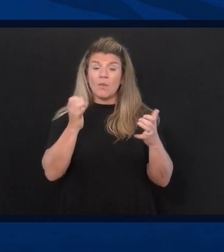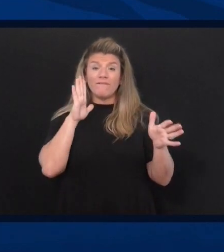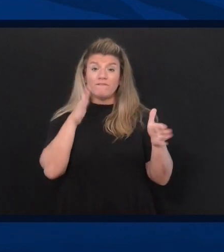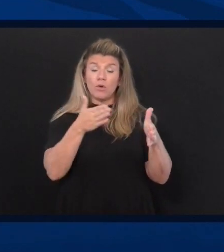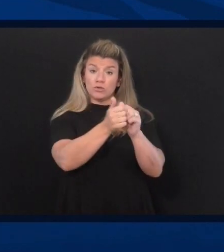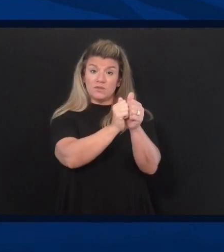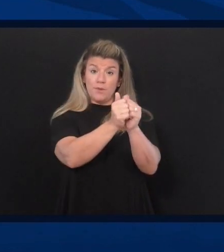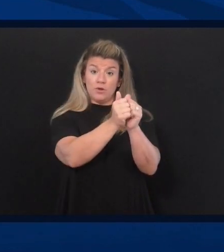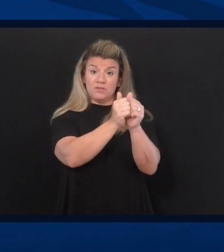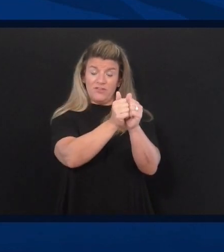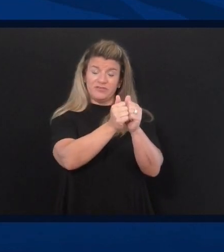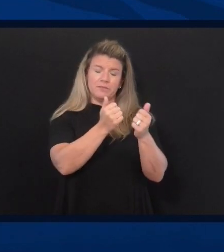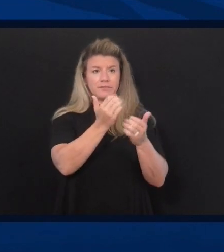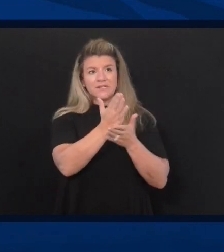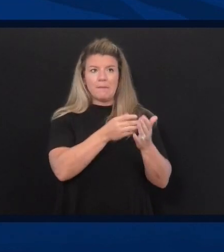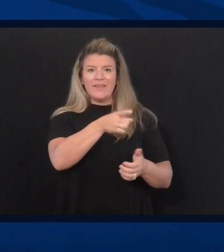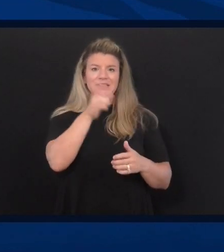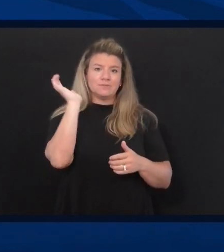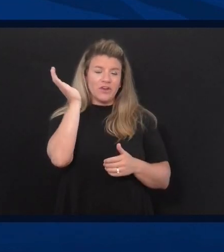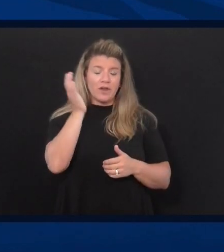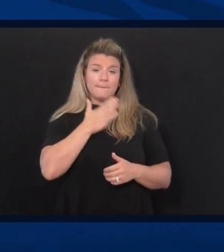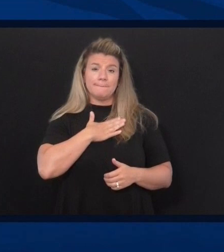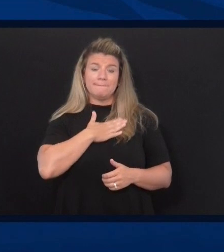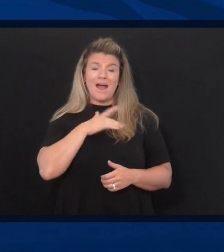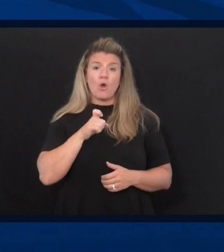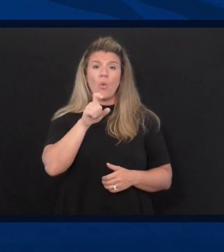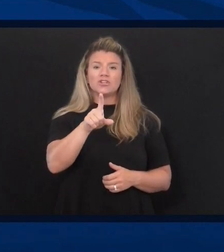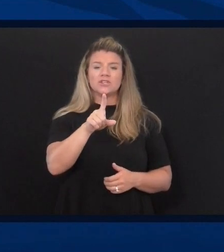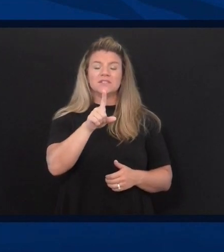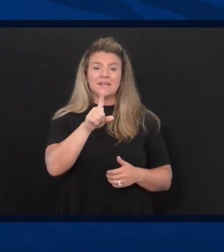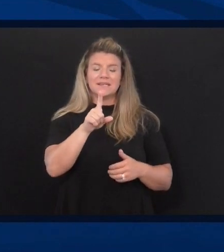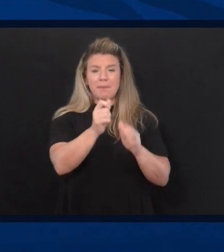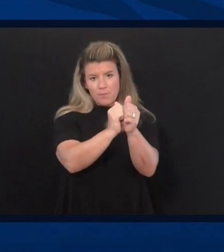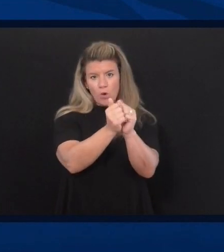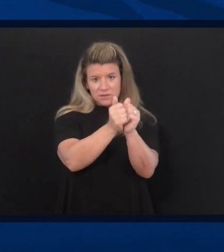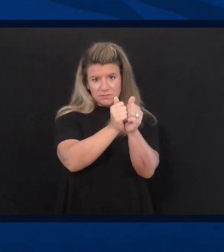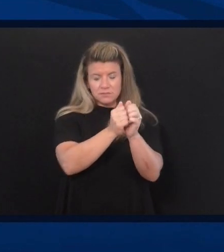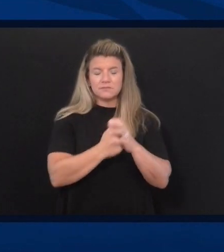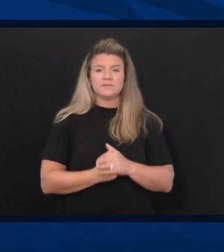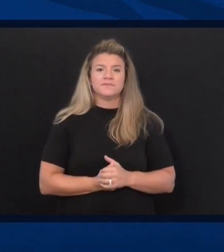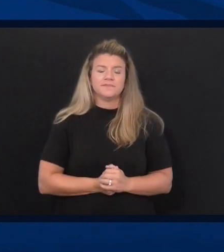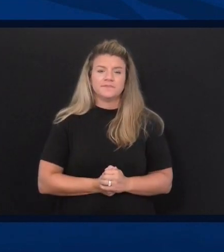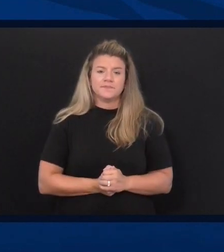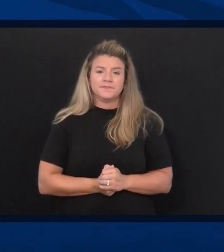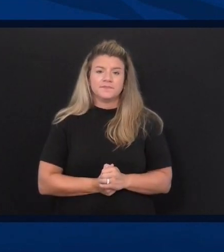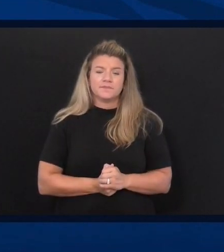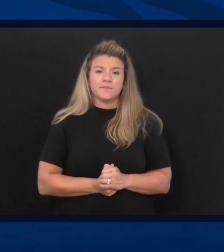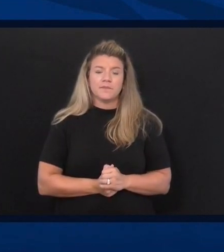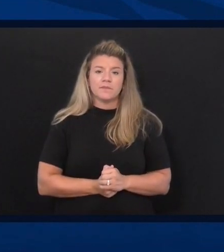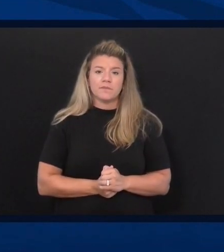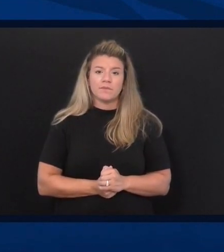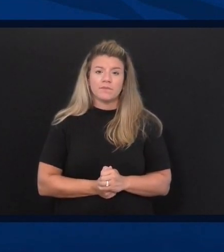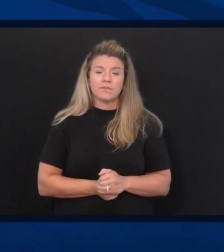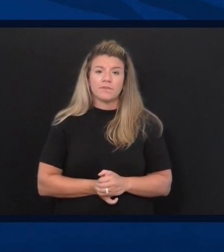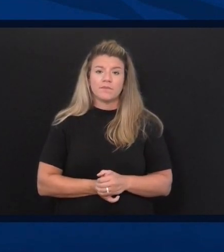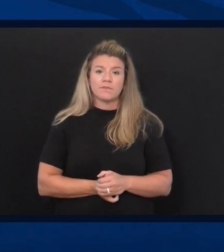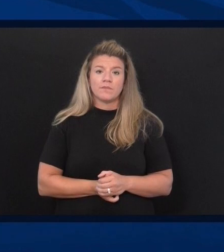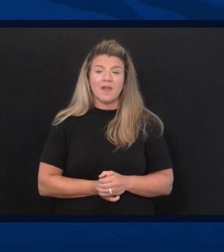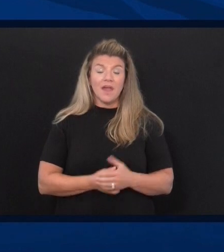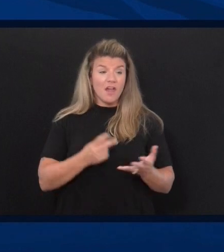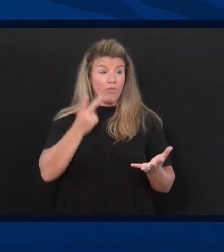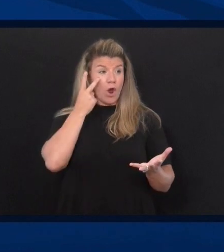potential opening of school coming up here in the near future. Also want to thank those who have